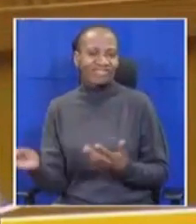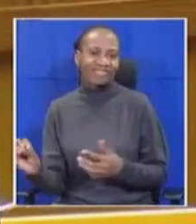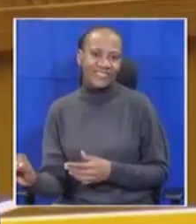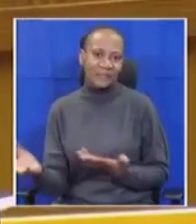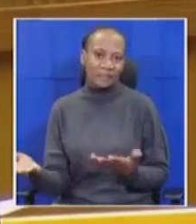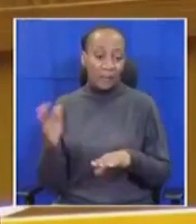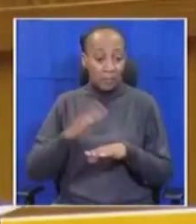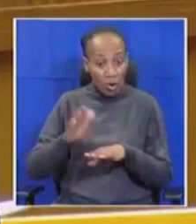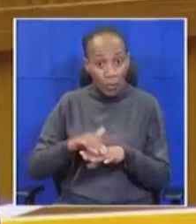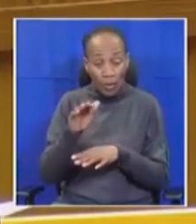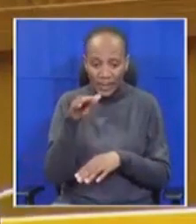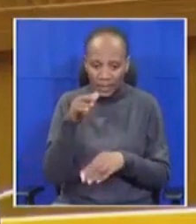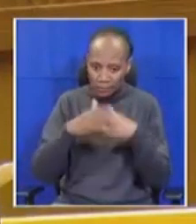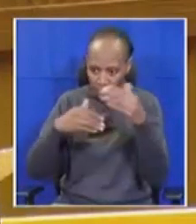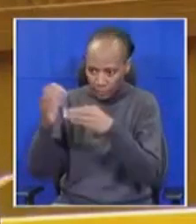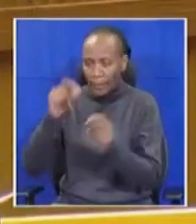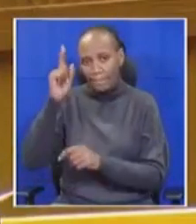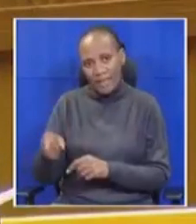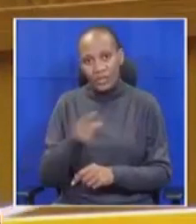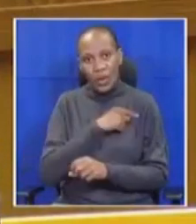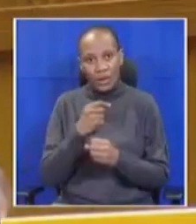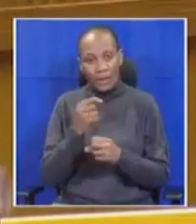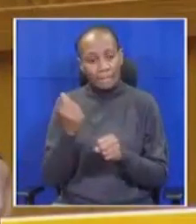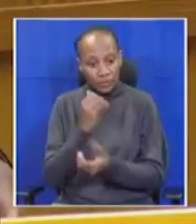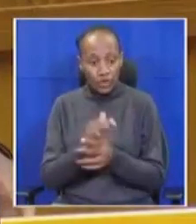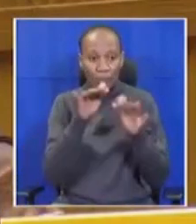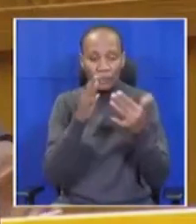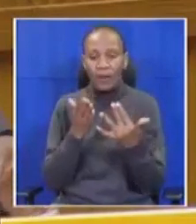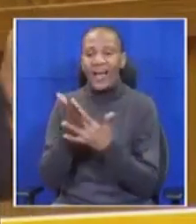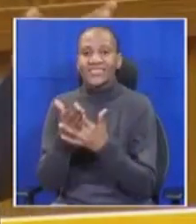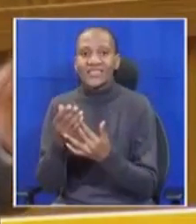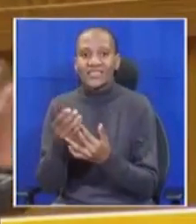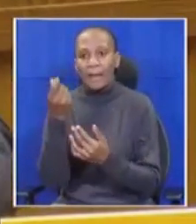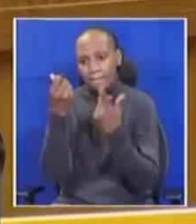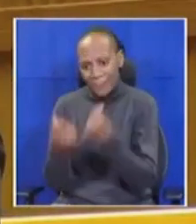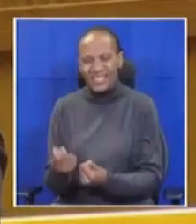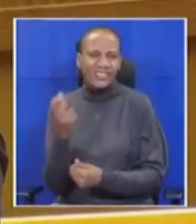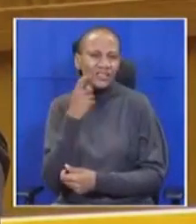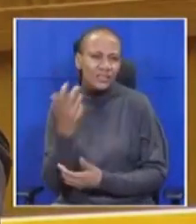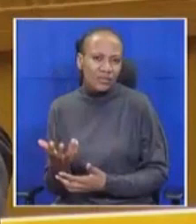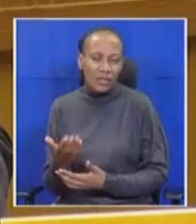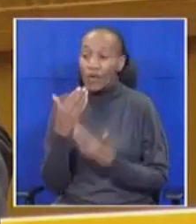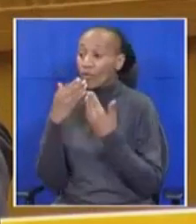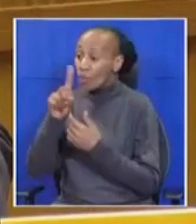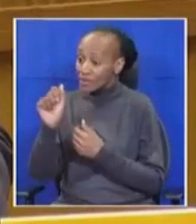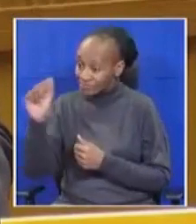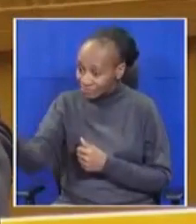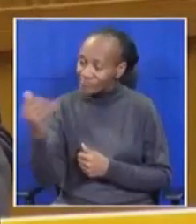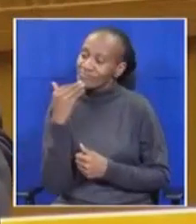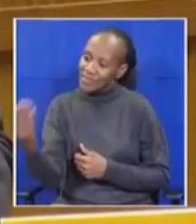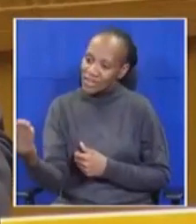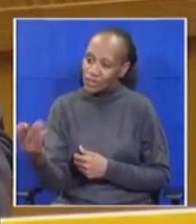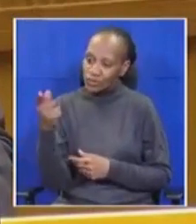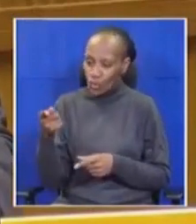need more banks to make funding more and more available to our people. So thank you very much for your question. You are